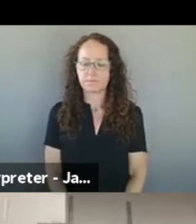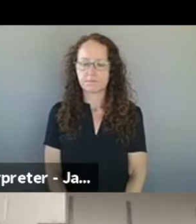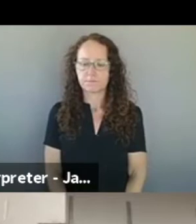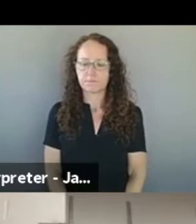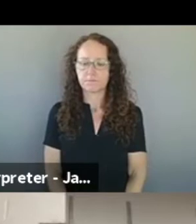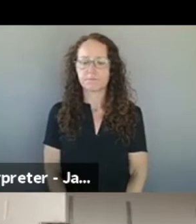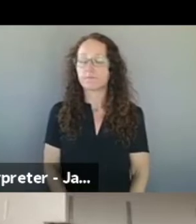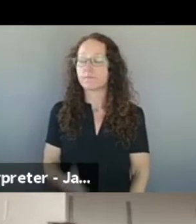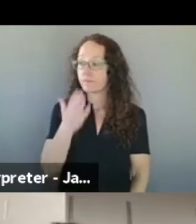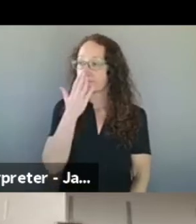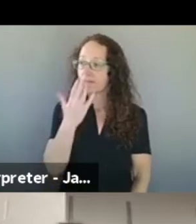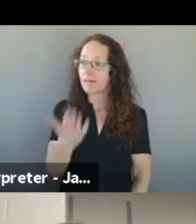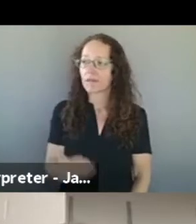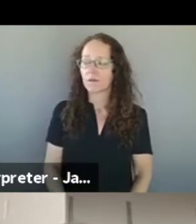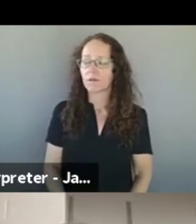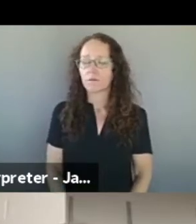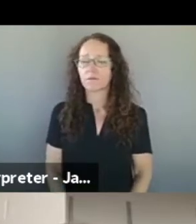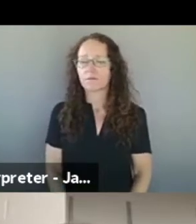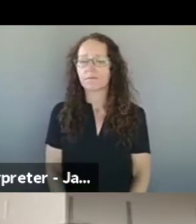Thank you.